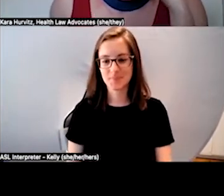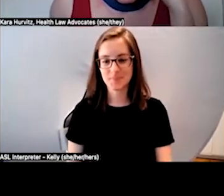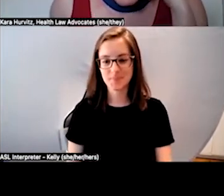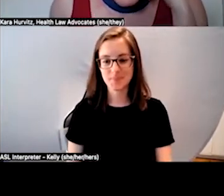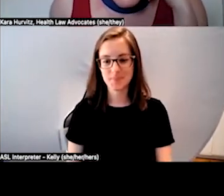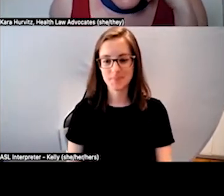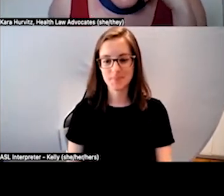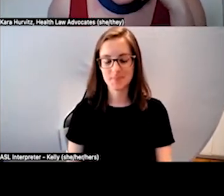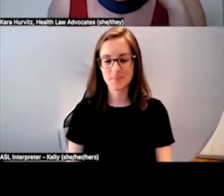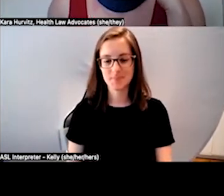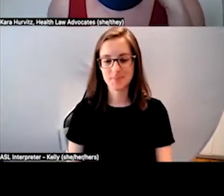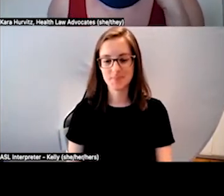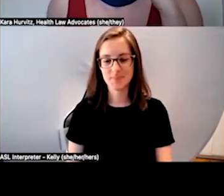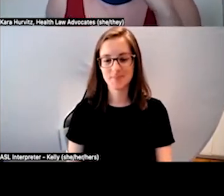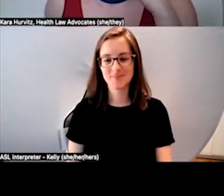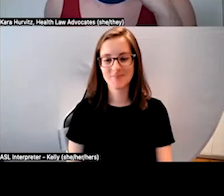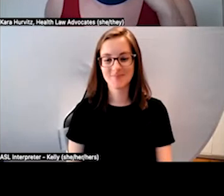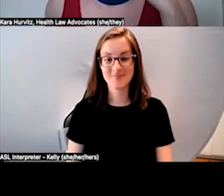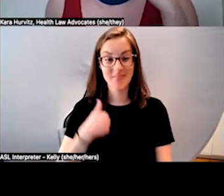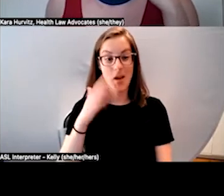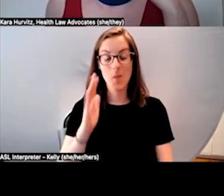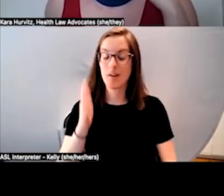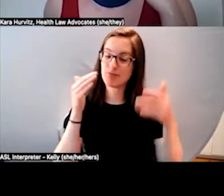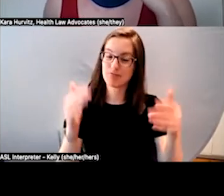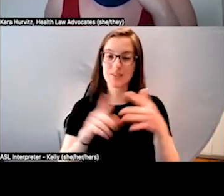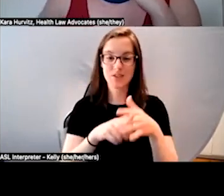will go ahead and get started.